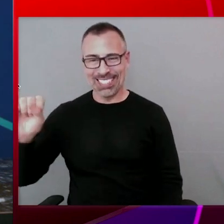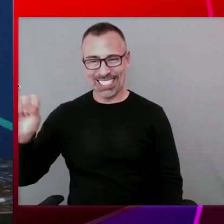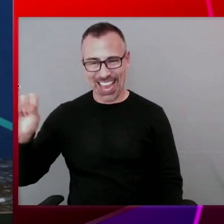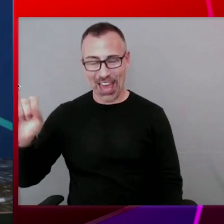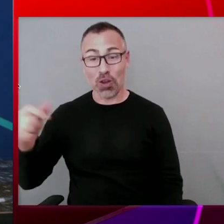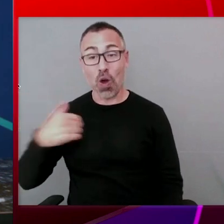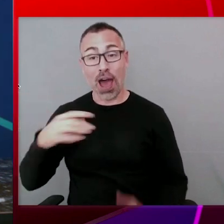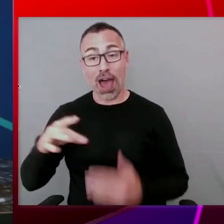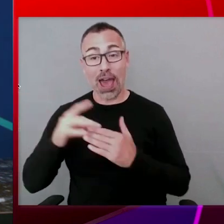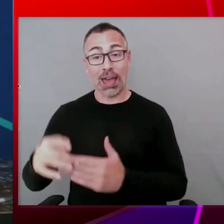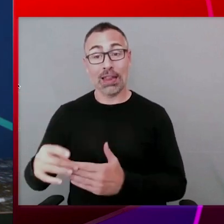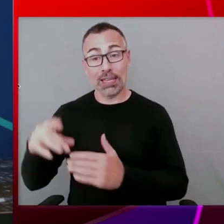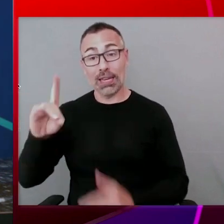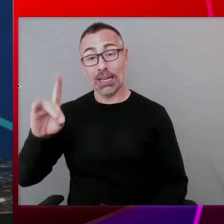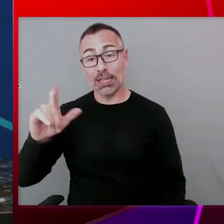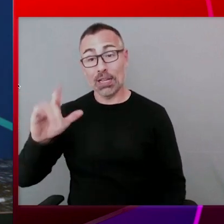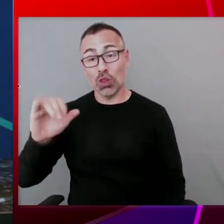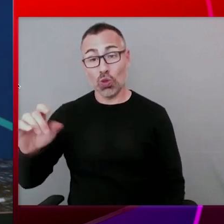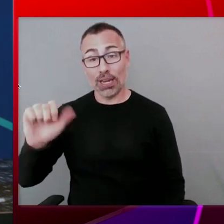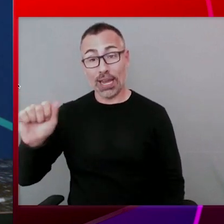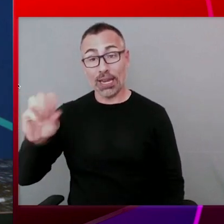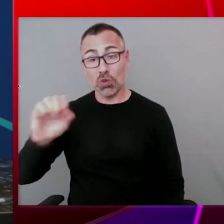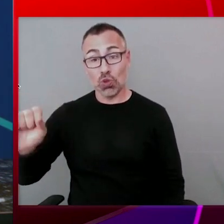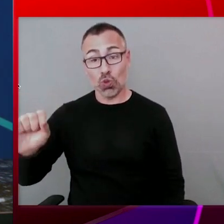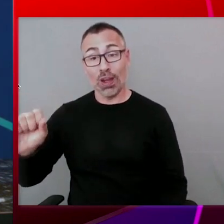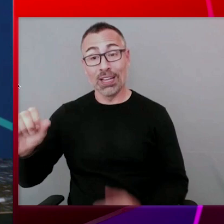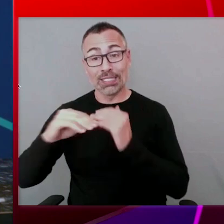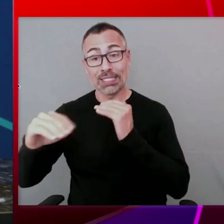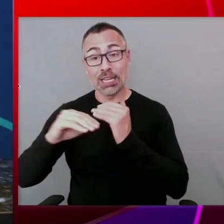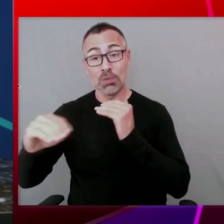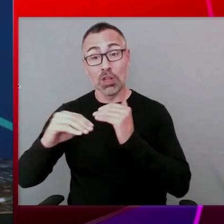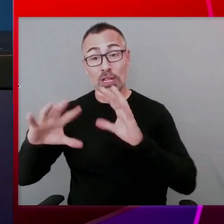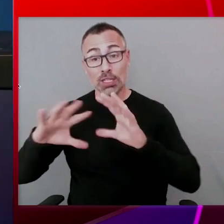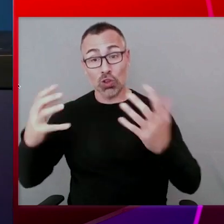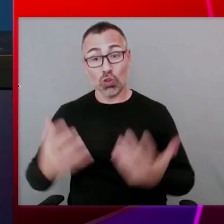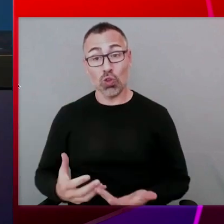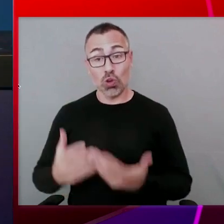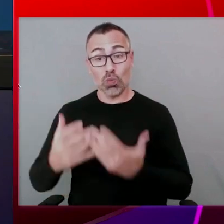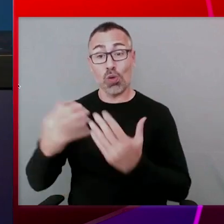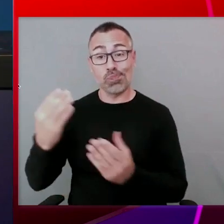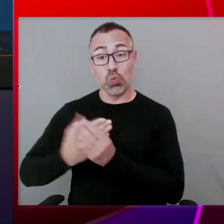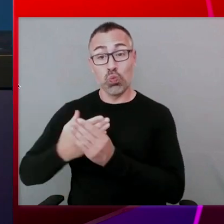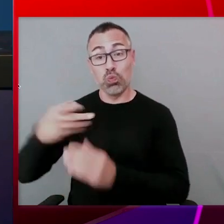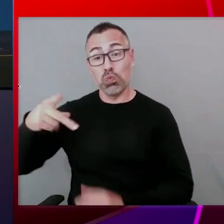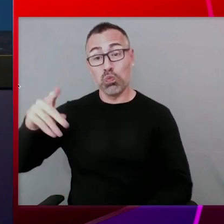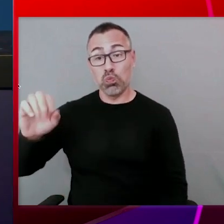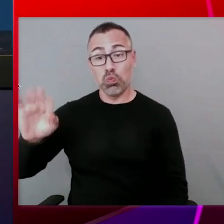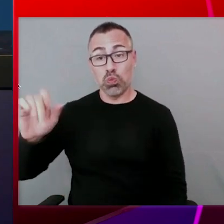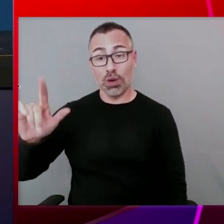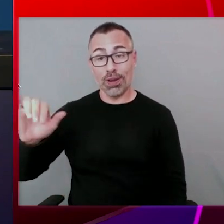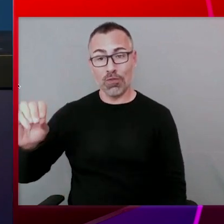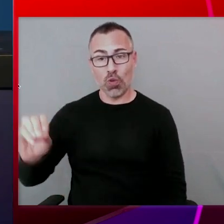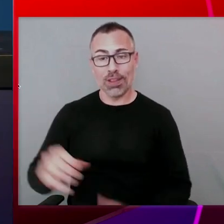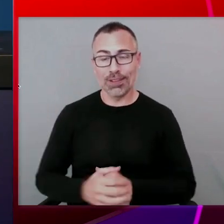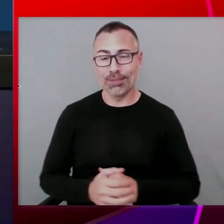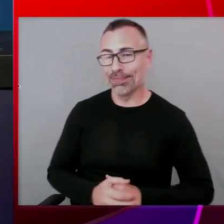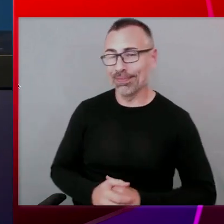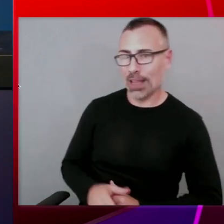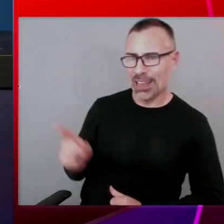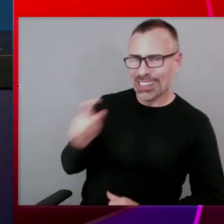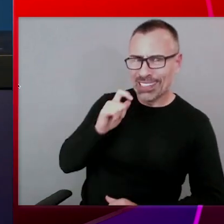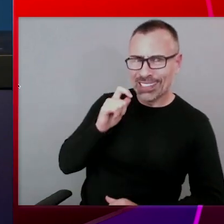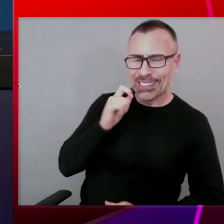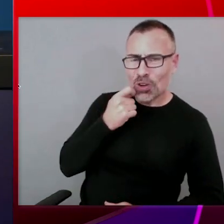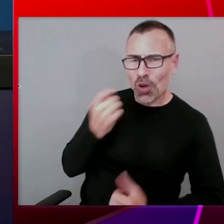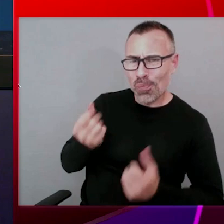Deloitte AWS Sustainability Global Portfolio. Right. Very cool opportunities. Yeah. And it's so fascinating because a lot of people think Deloitte and they know of